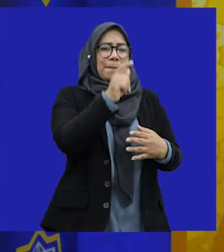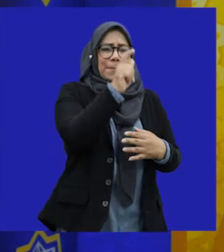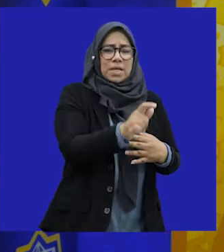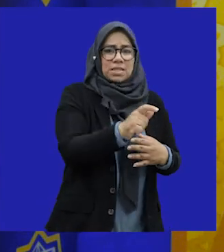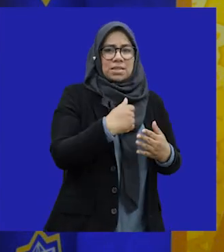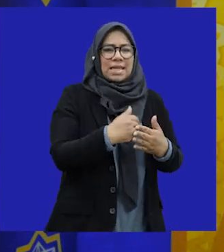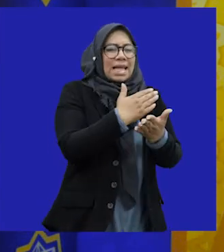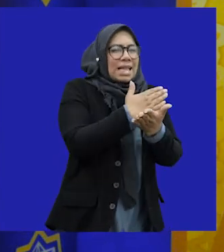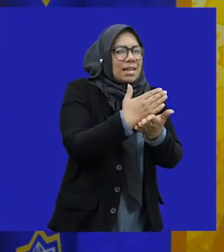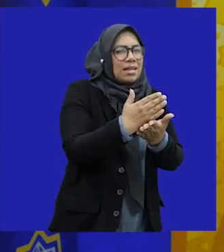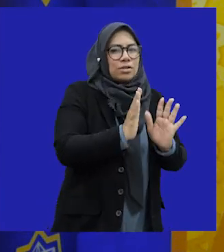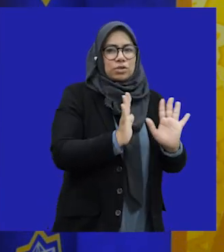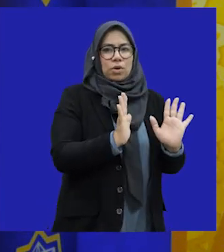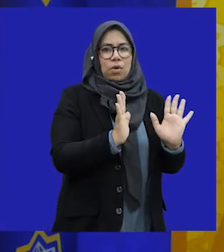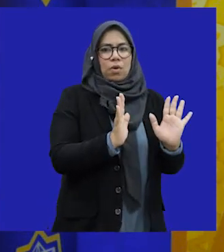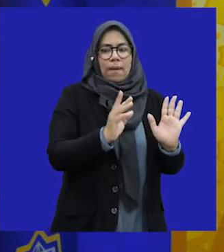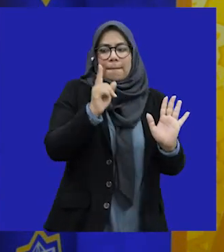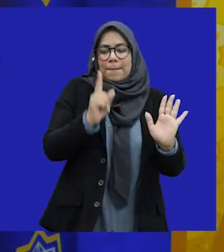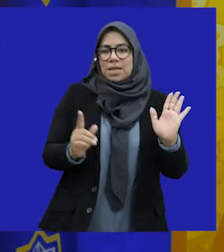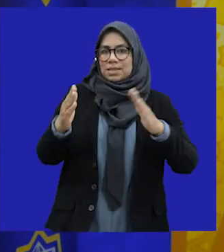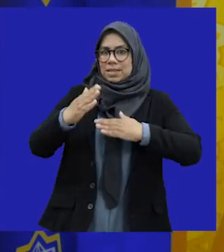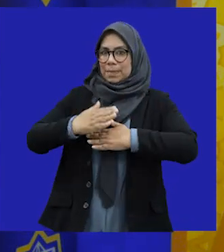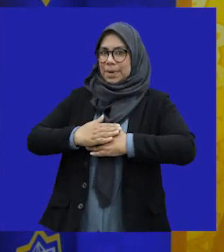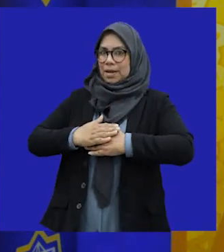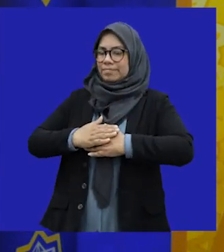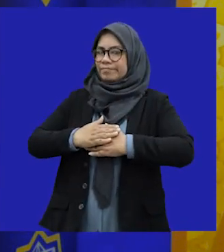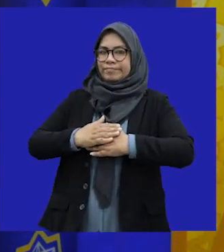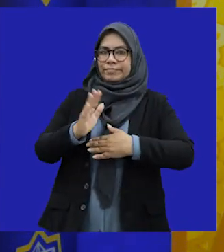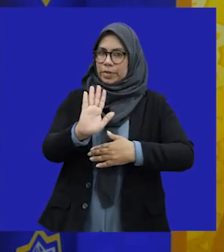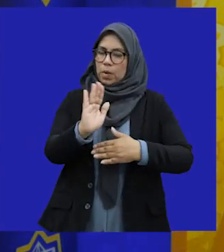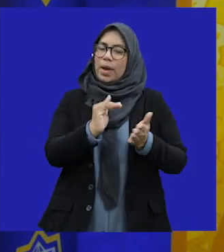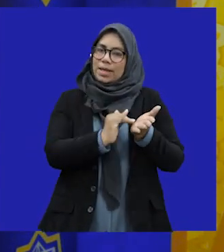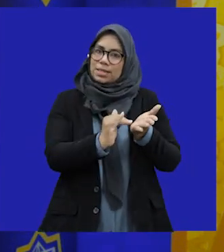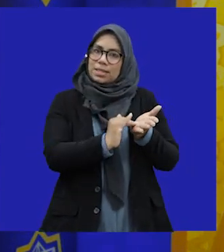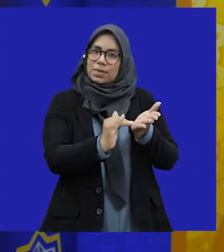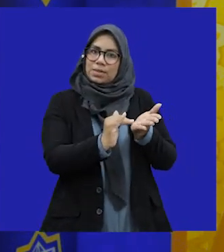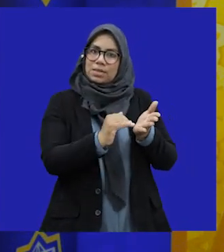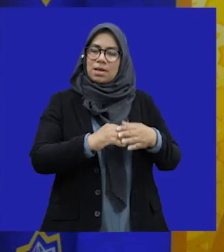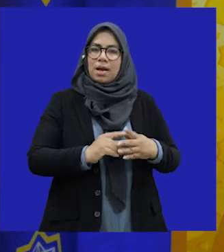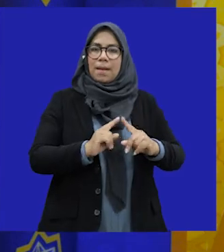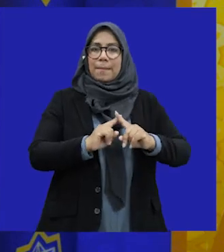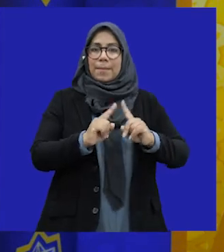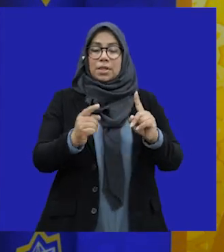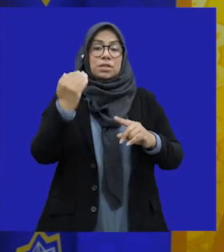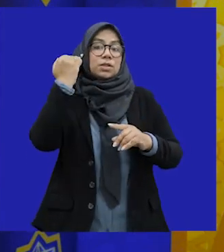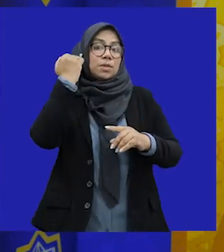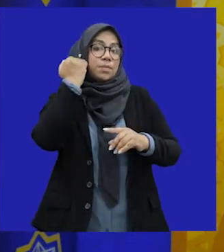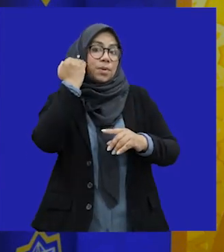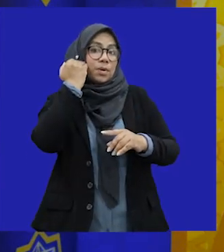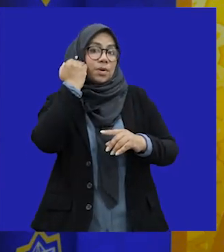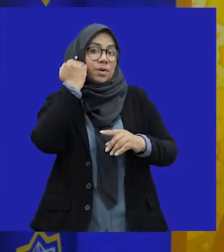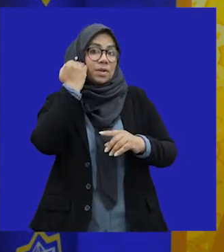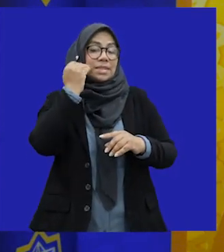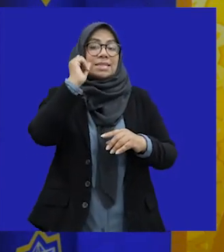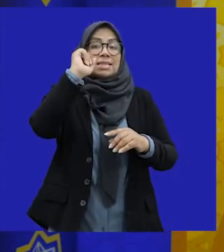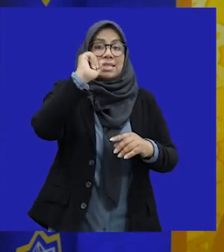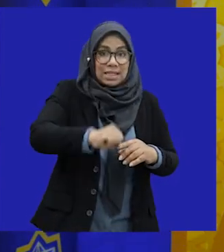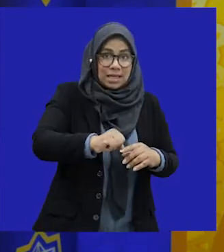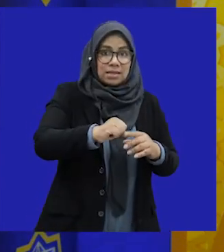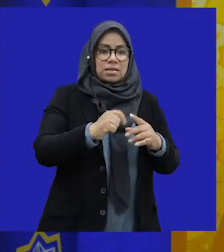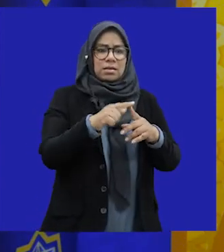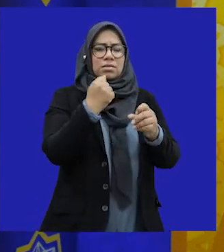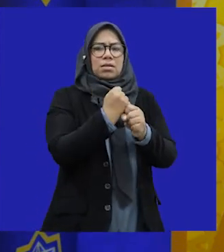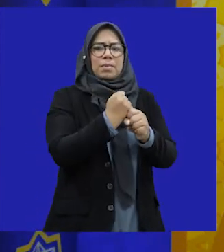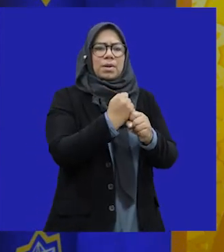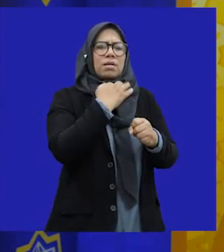these prayers. But in case of men, they can observe this prayer after purifying